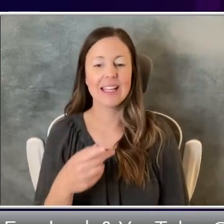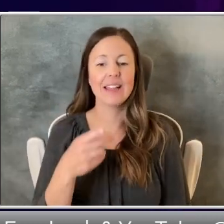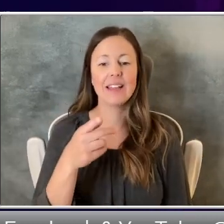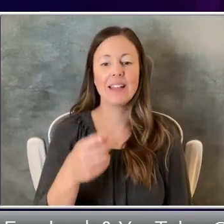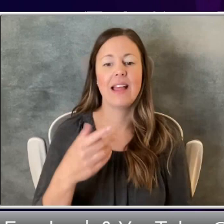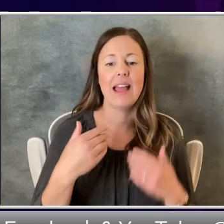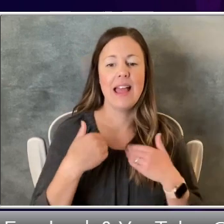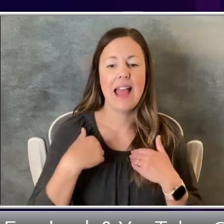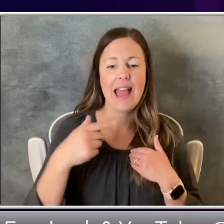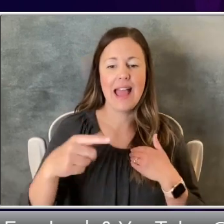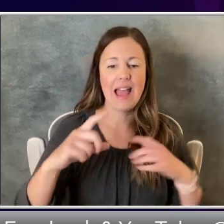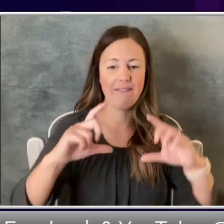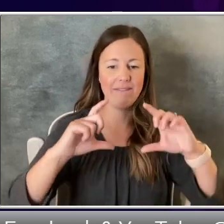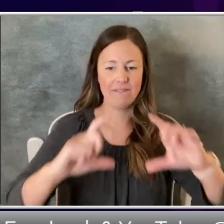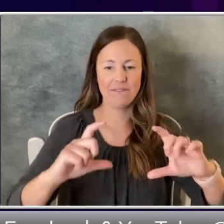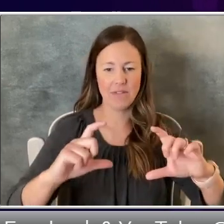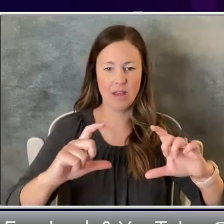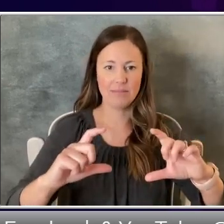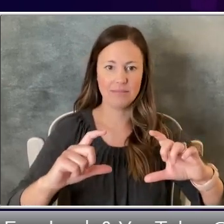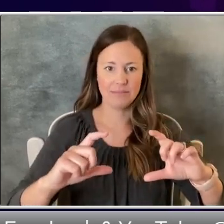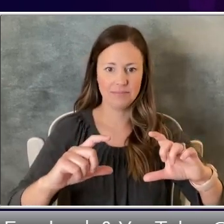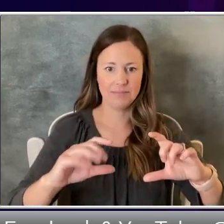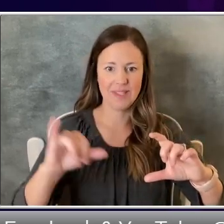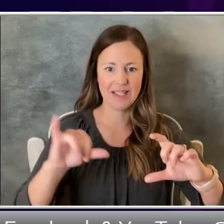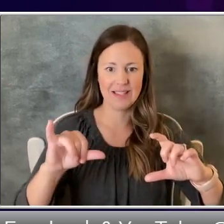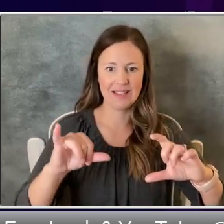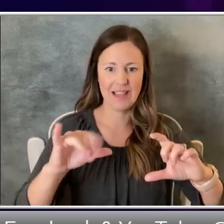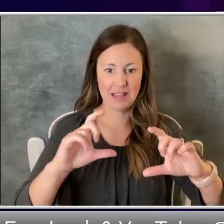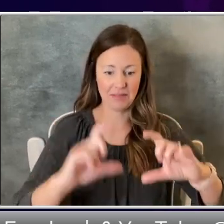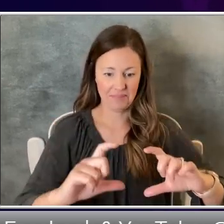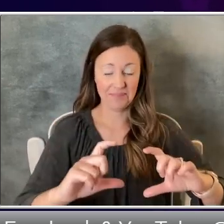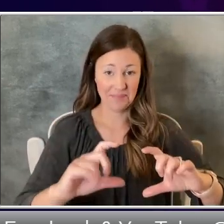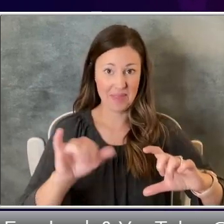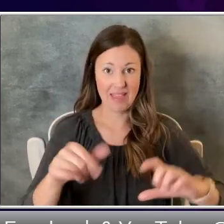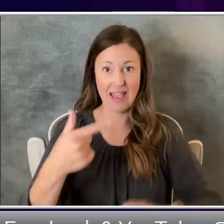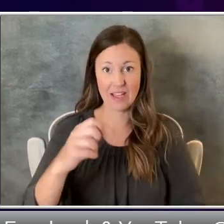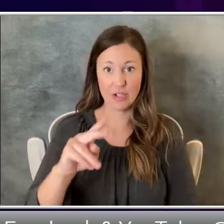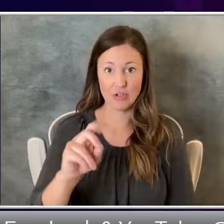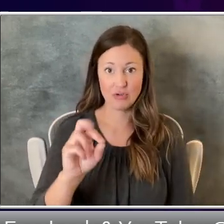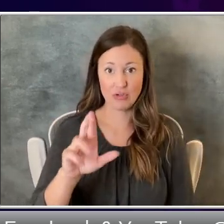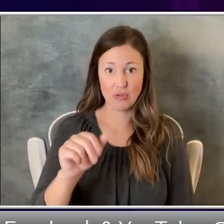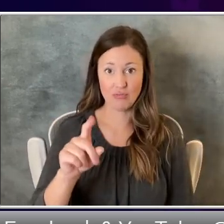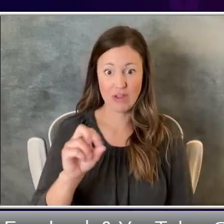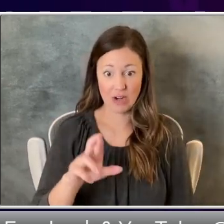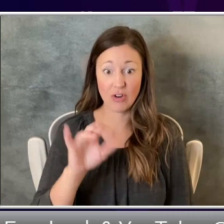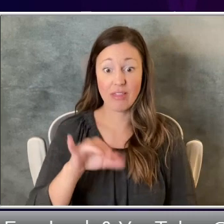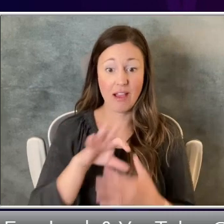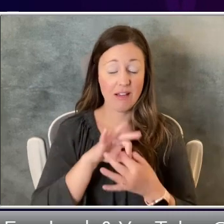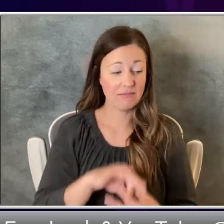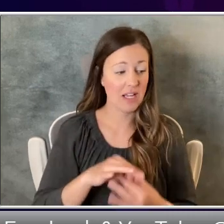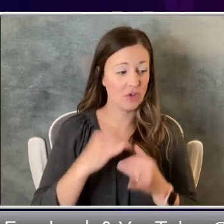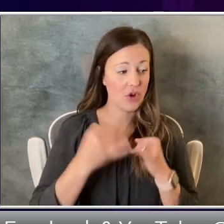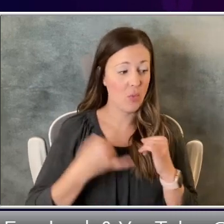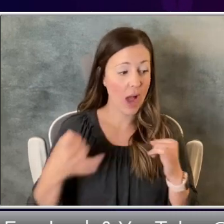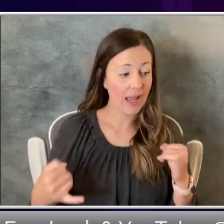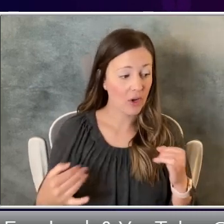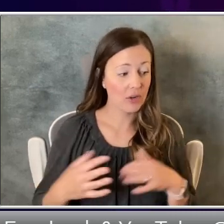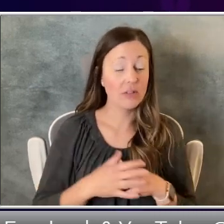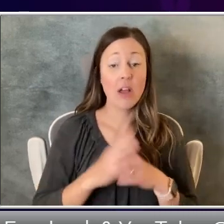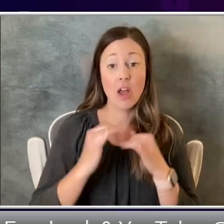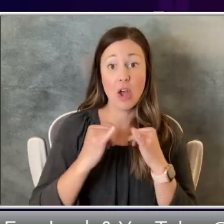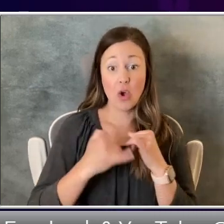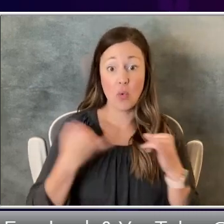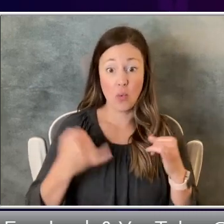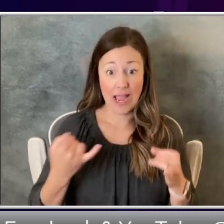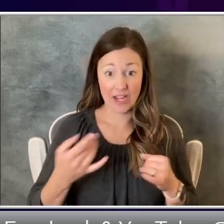generator or can at the side of her chest. And this is attached to a wire that goes along the chest wall.